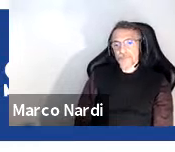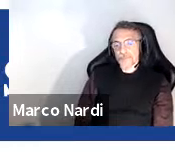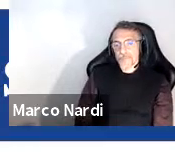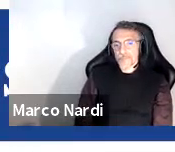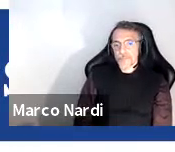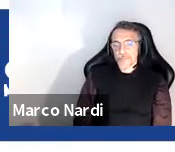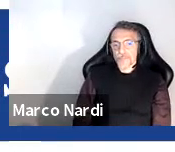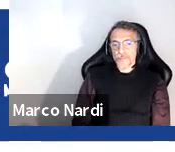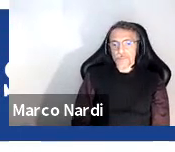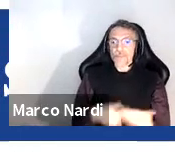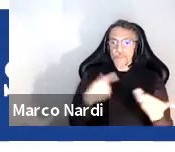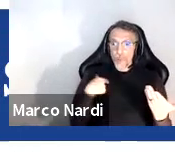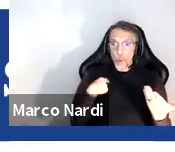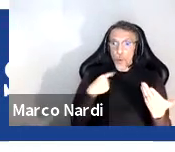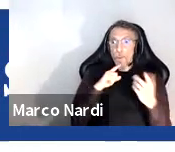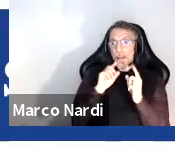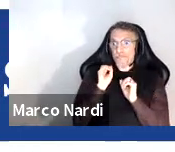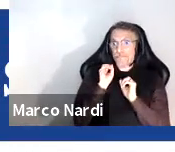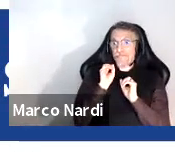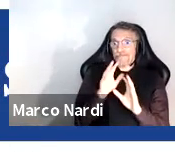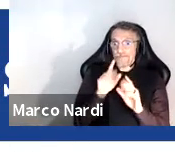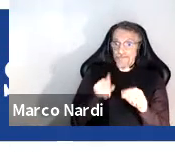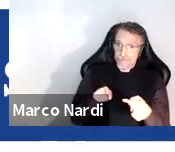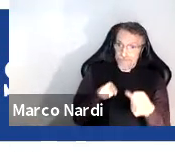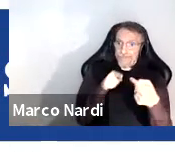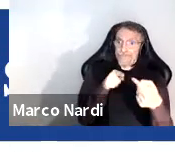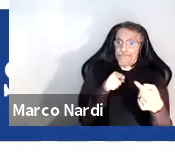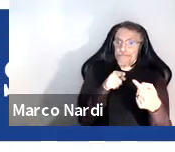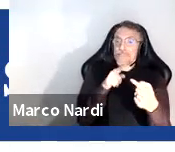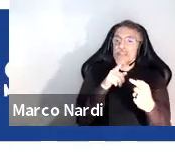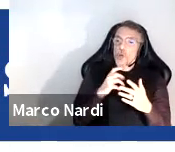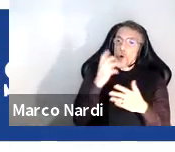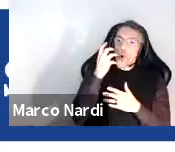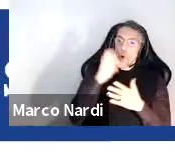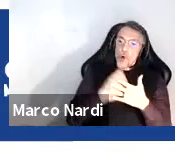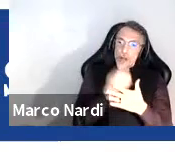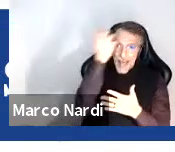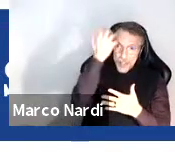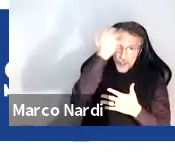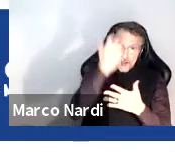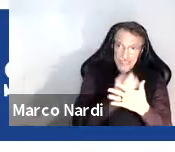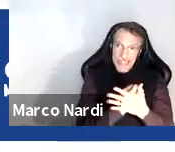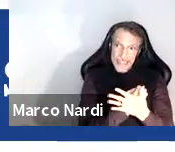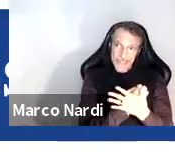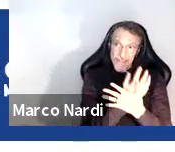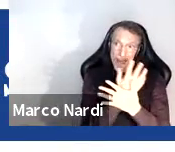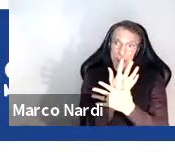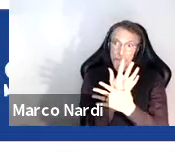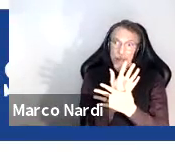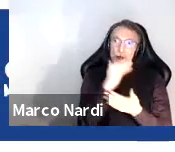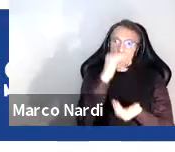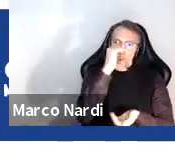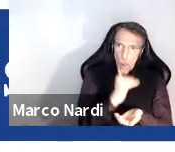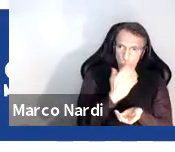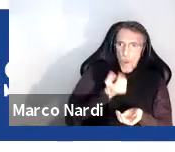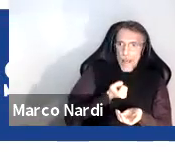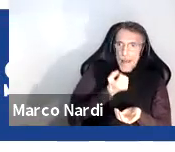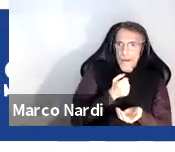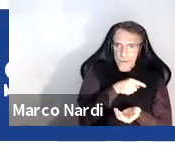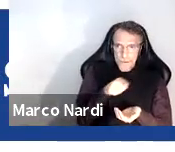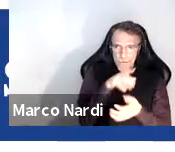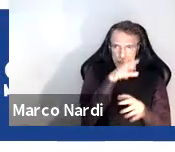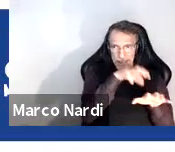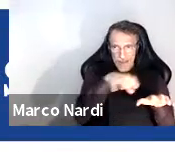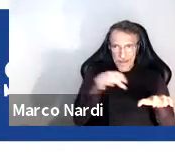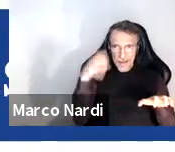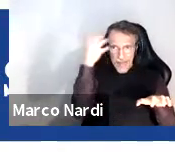So my argument is that developing countries, especially low-income countries, in the